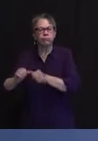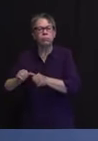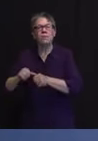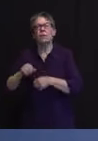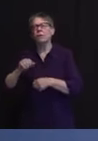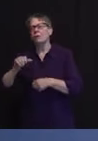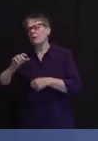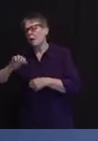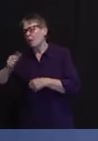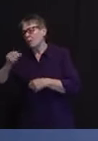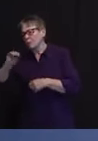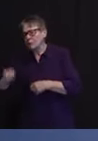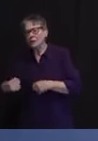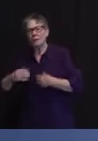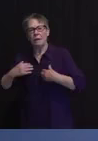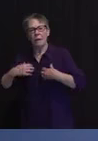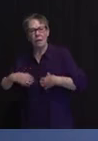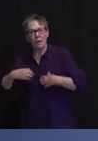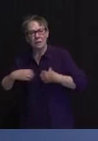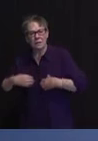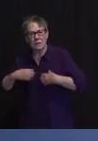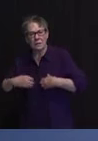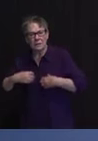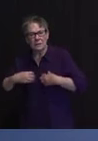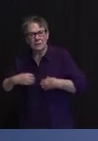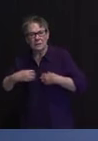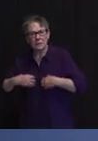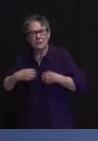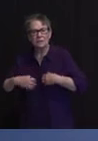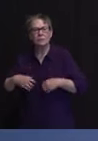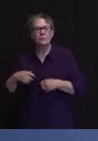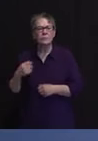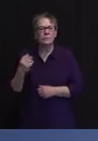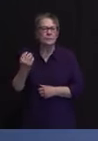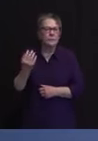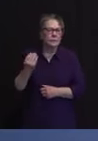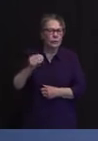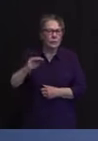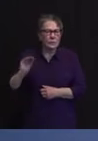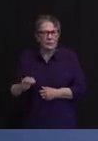14.6% chronic renal, 13.6% neurological disability,